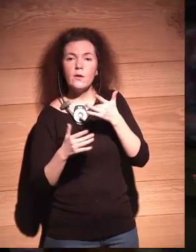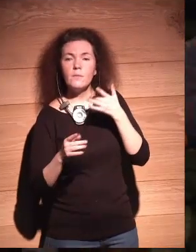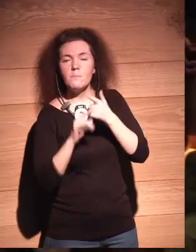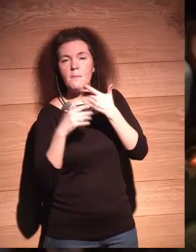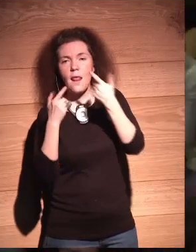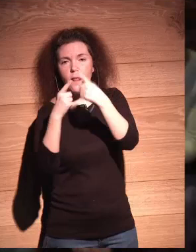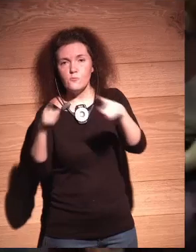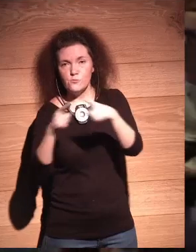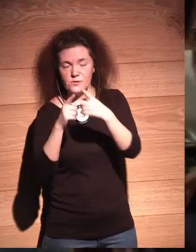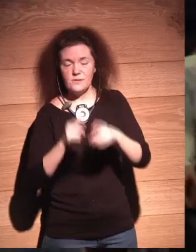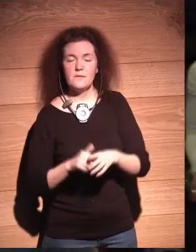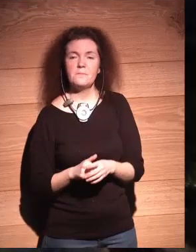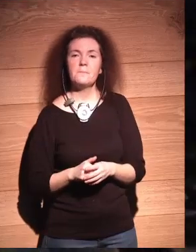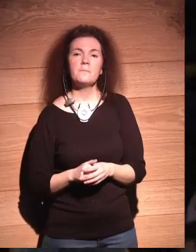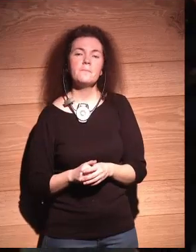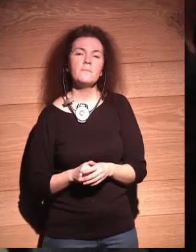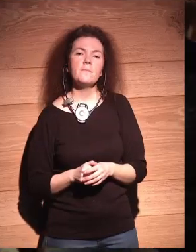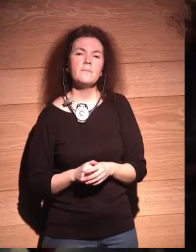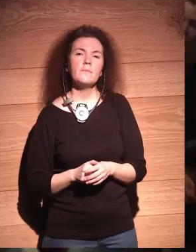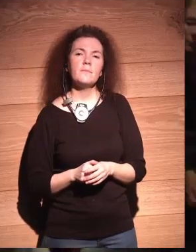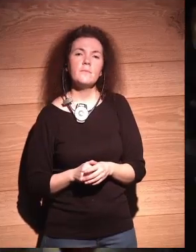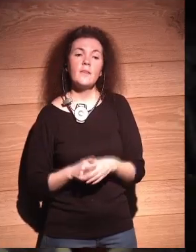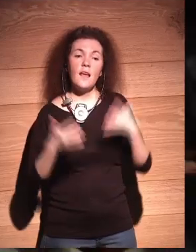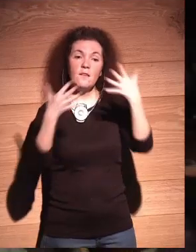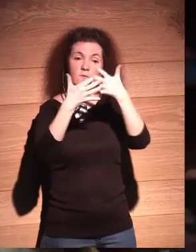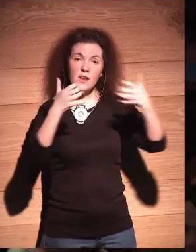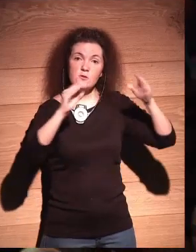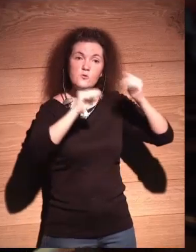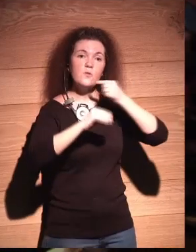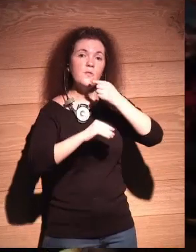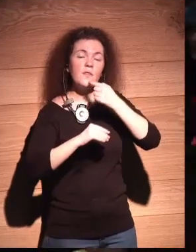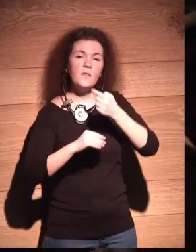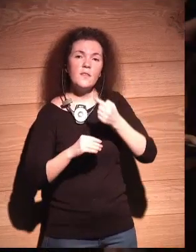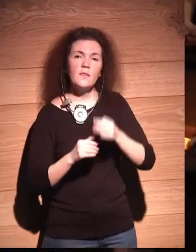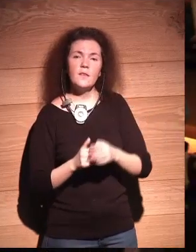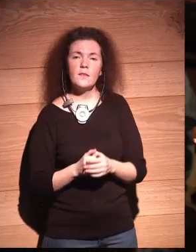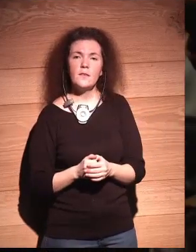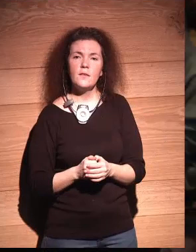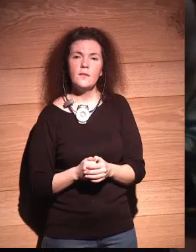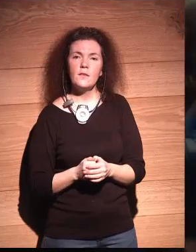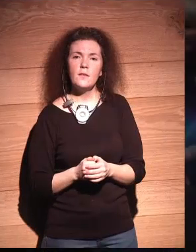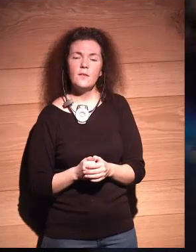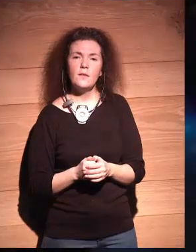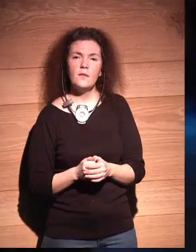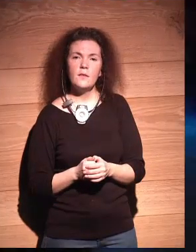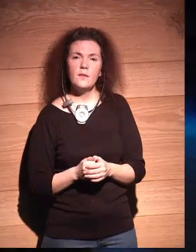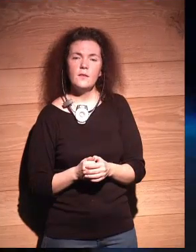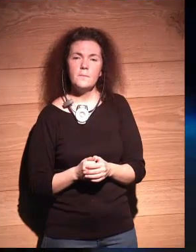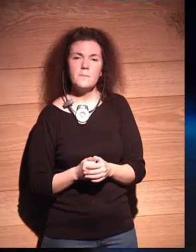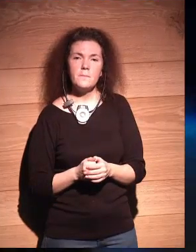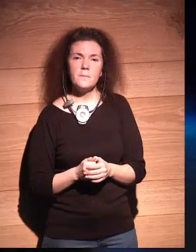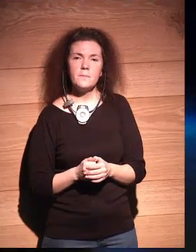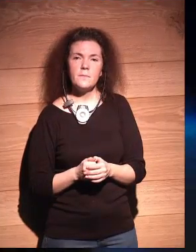was, "Now I and you without a body move." And so you hear in one ear, you hear, "Now I and you